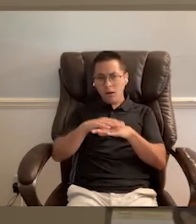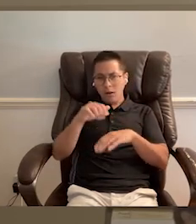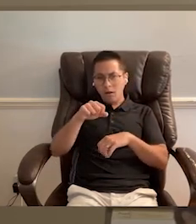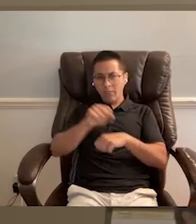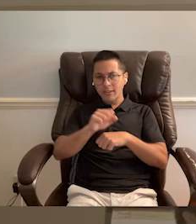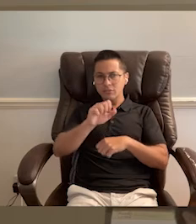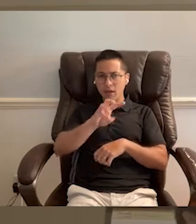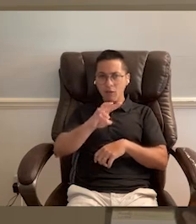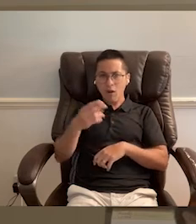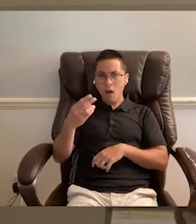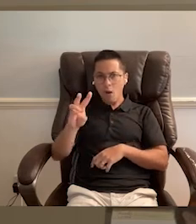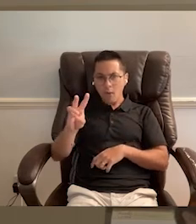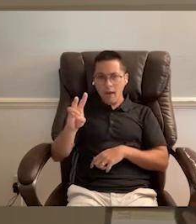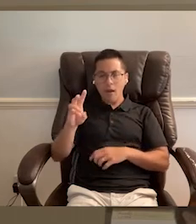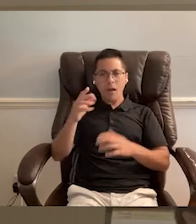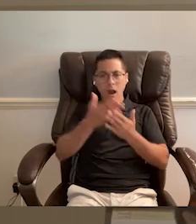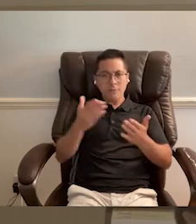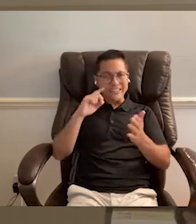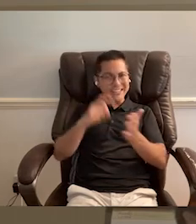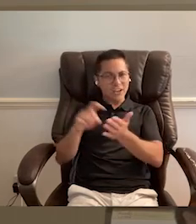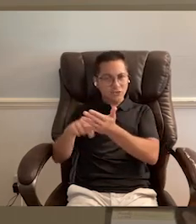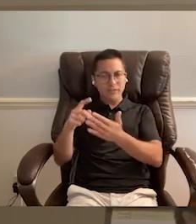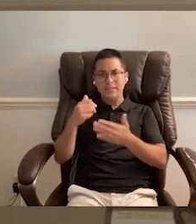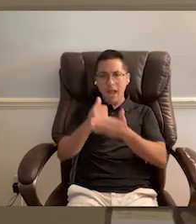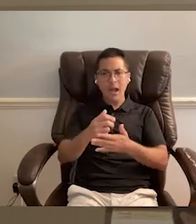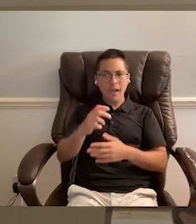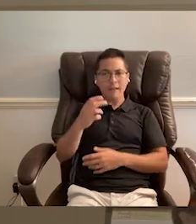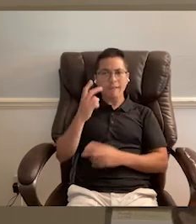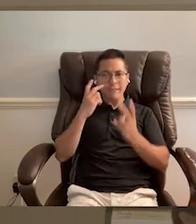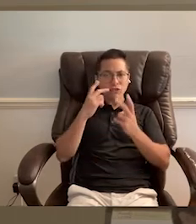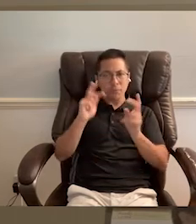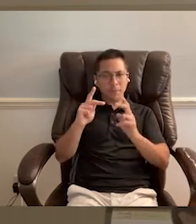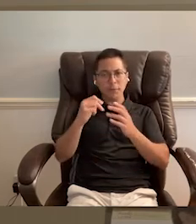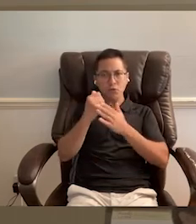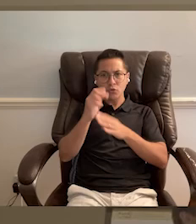and be able to recognize when the road is cleared to cross.